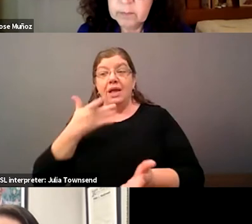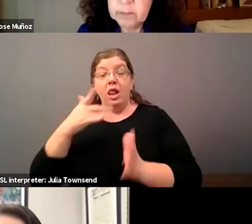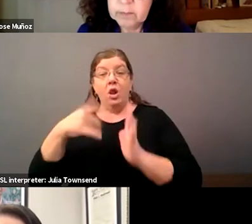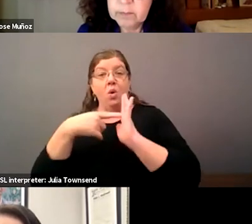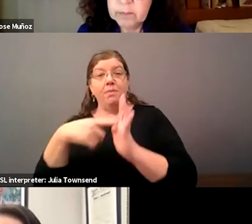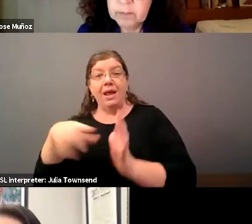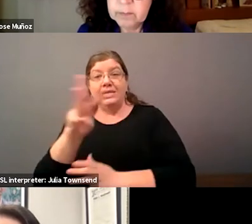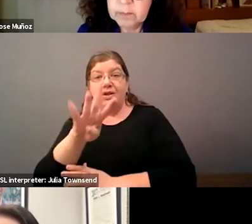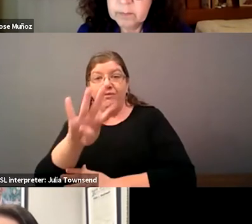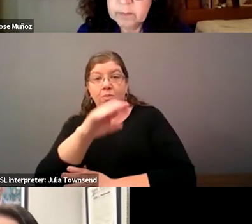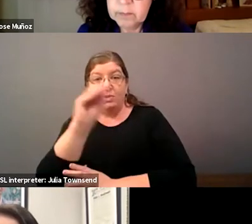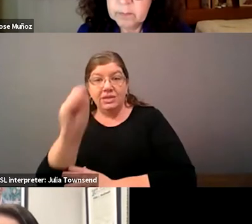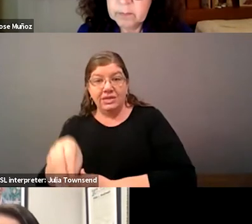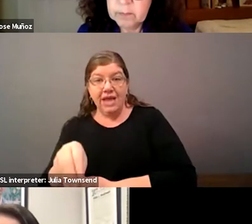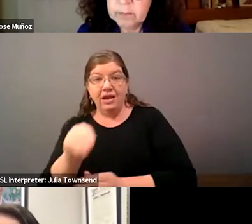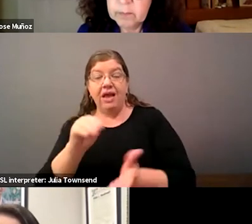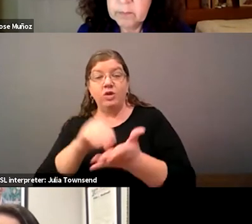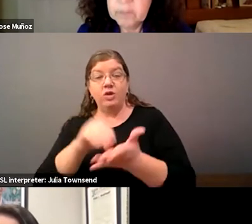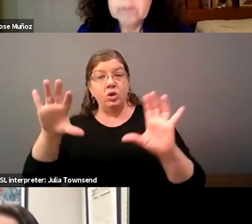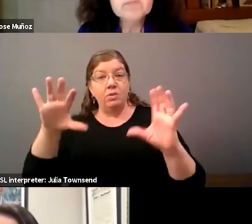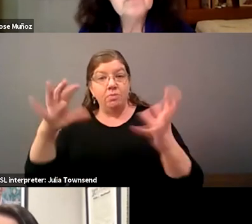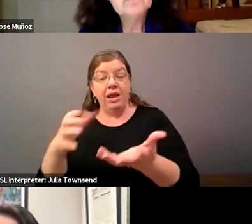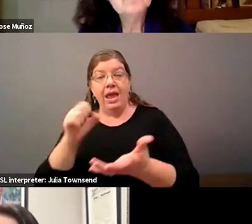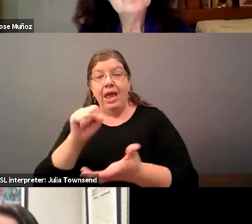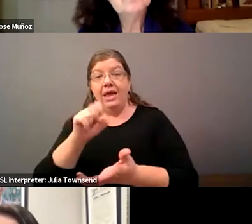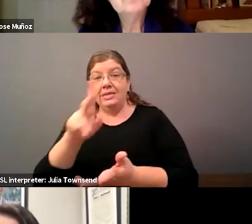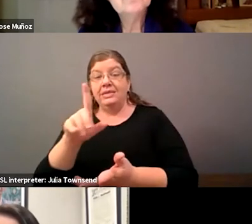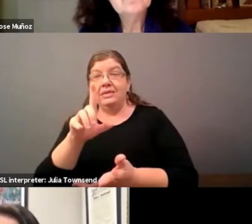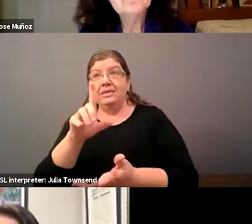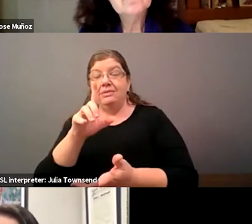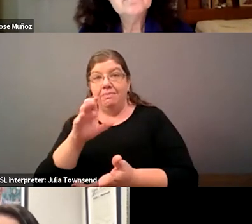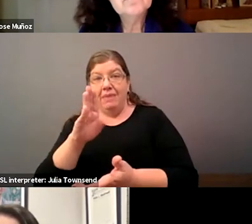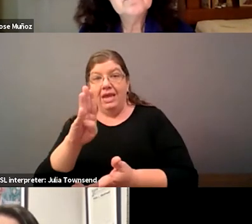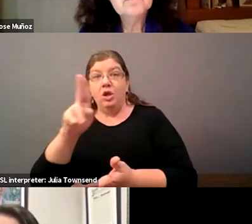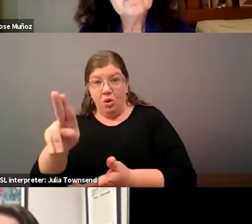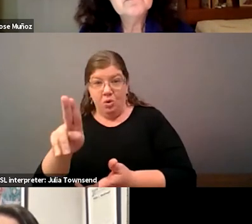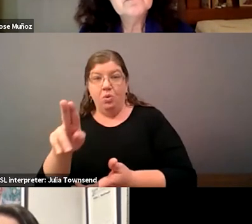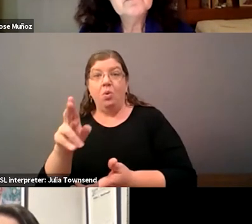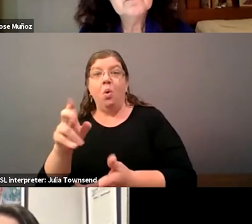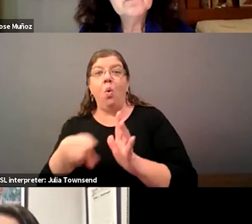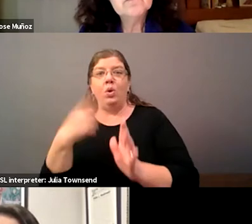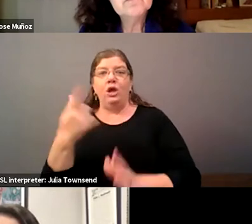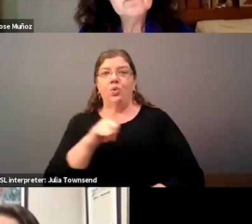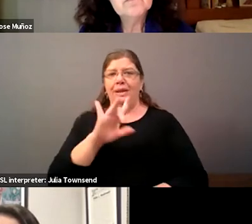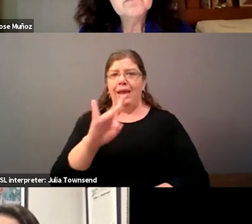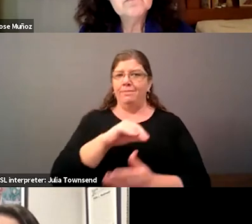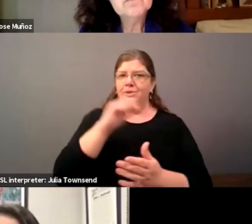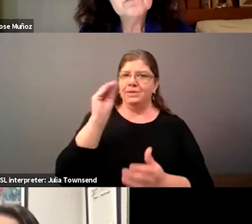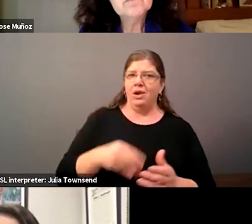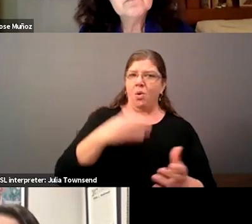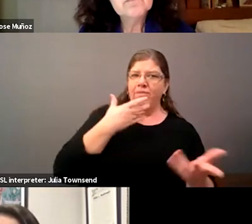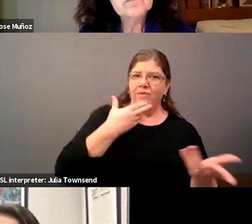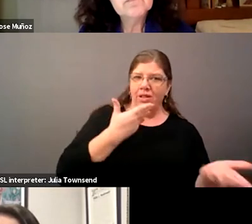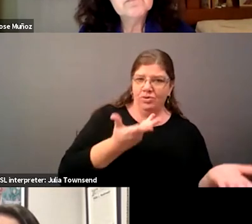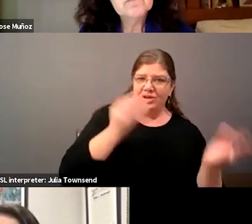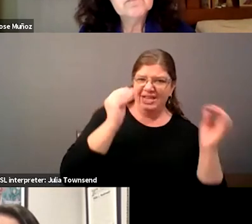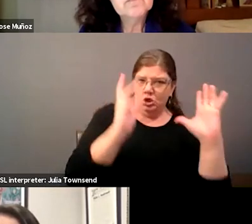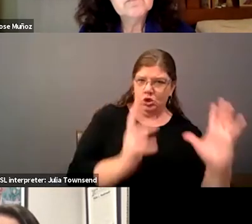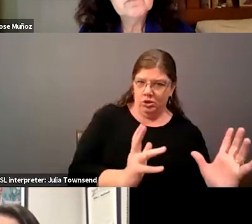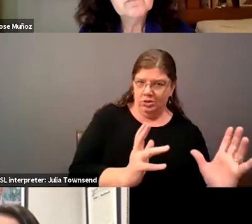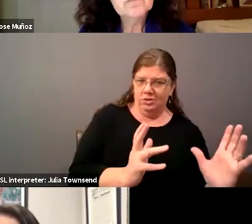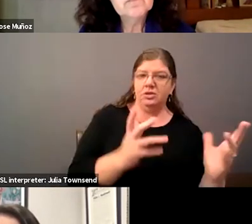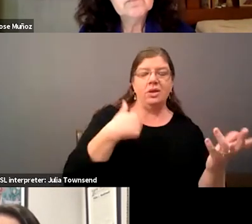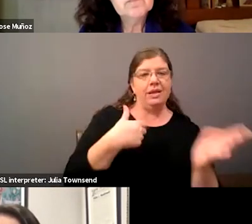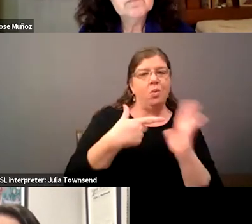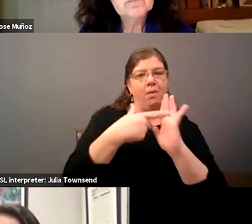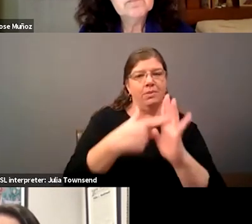64 of the student body at sbusd only 28 percent of teachers are of color this resolution will address the issue of